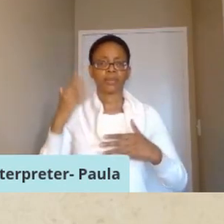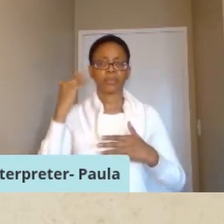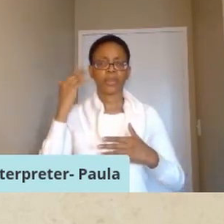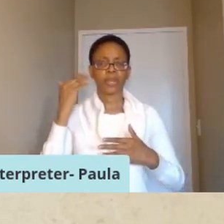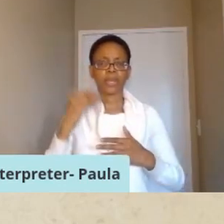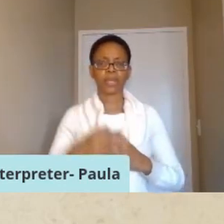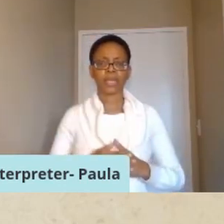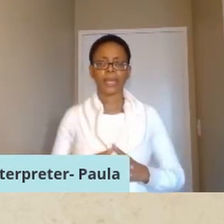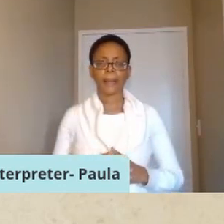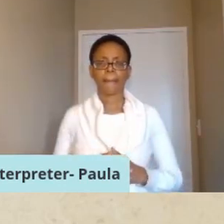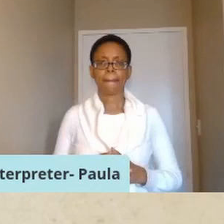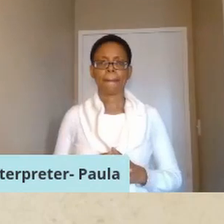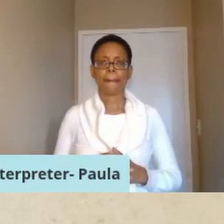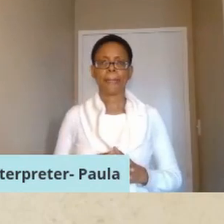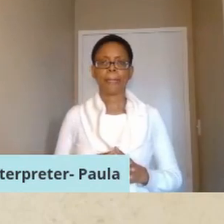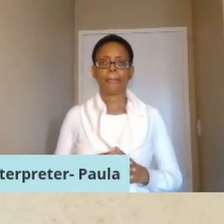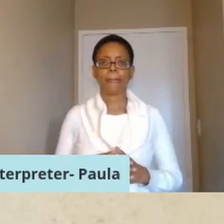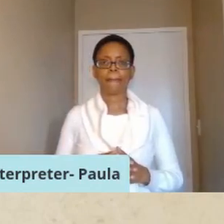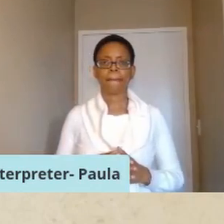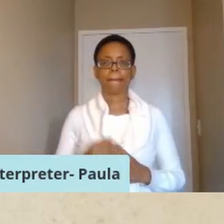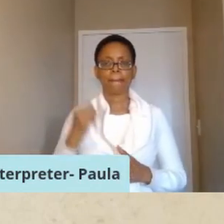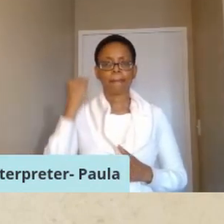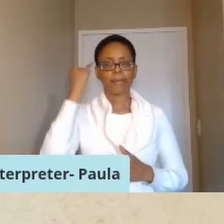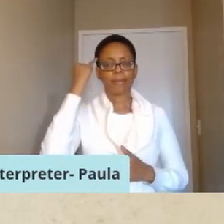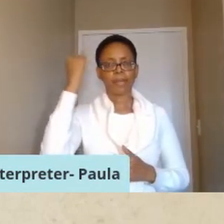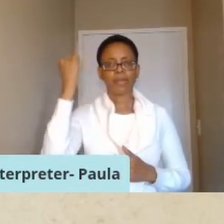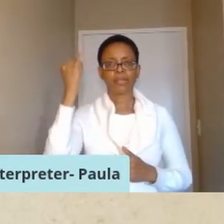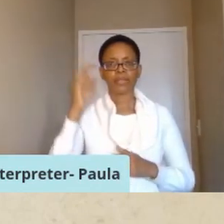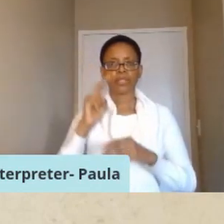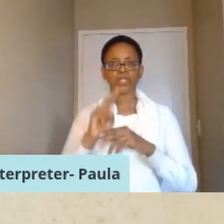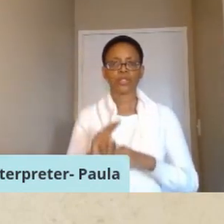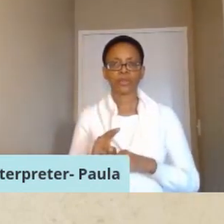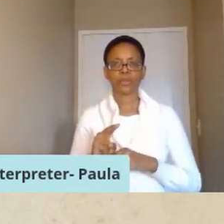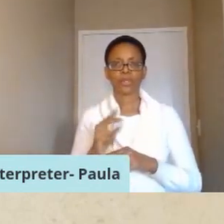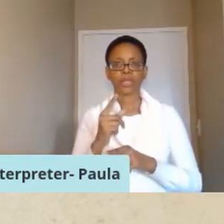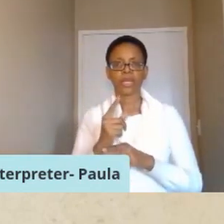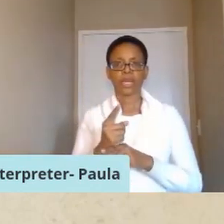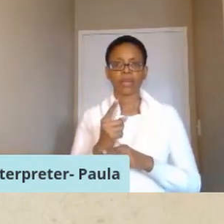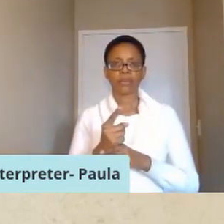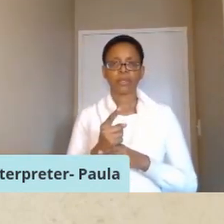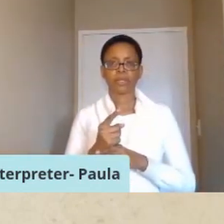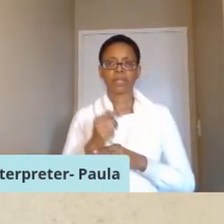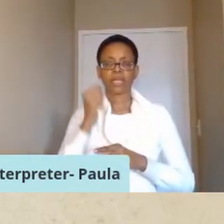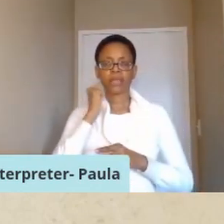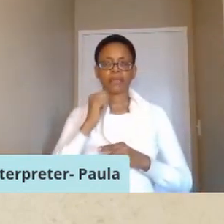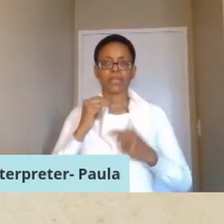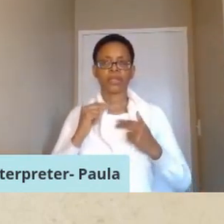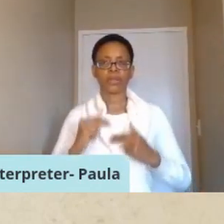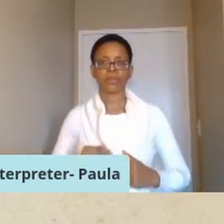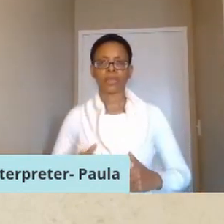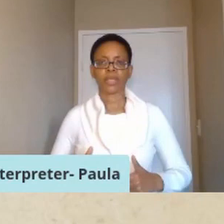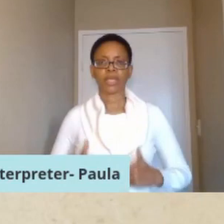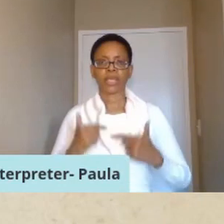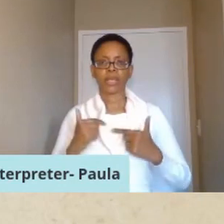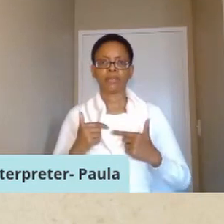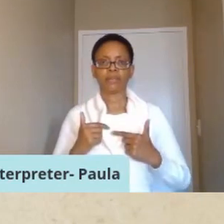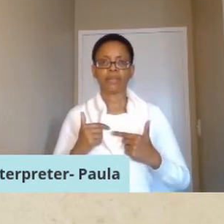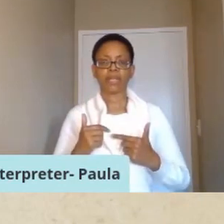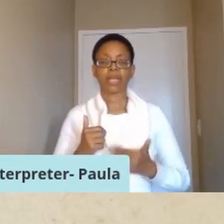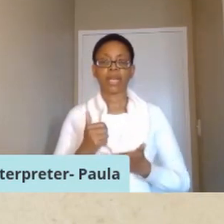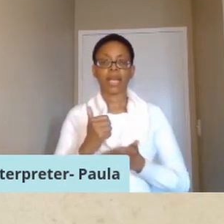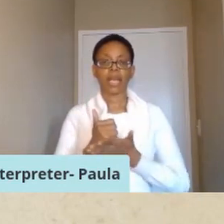So imagination used actively in a daily human life. The reason is it helps